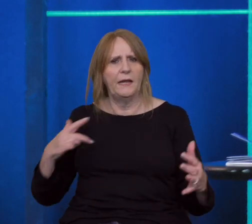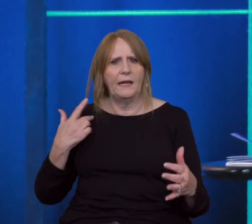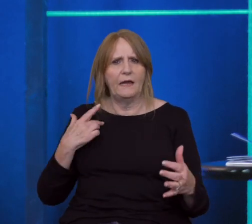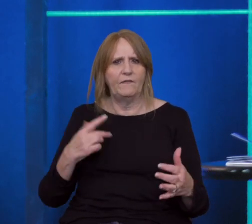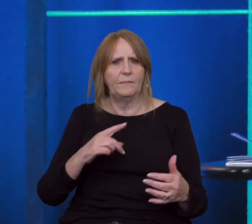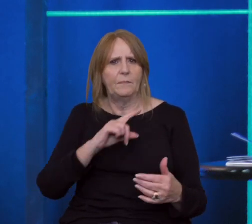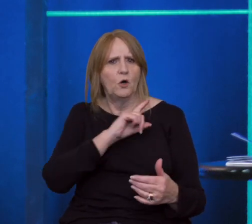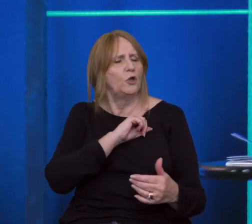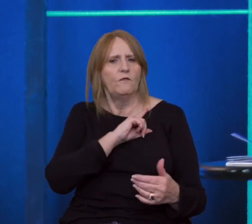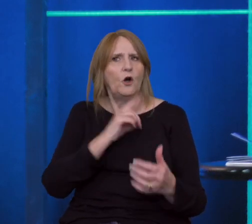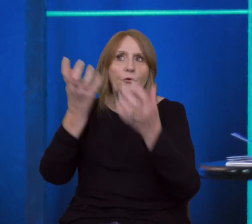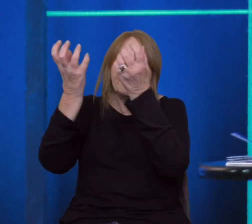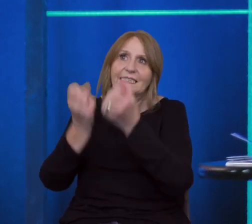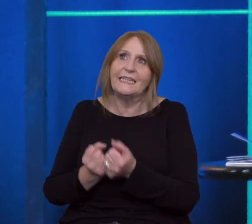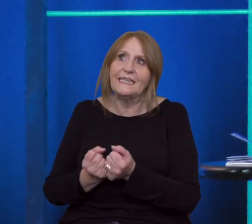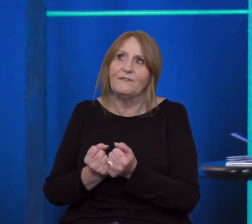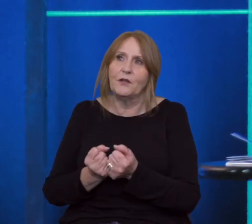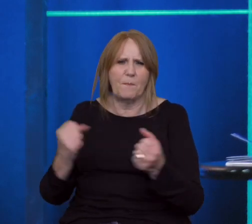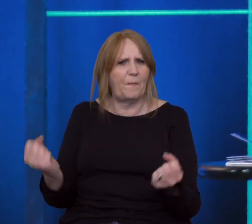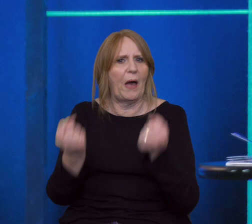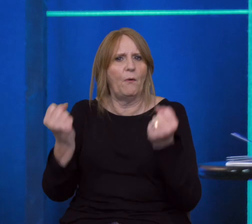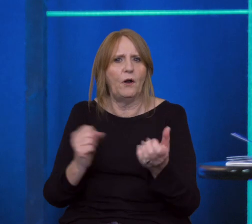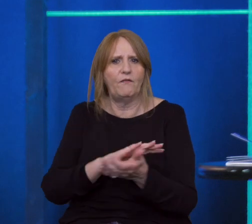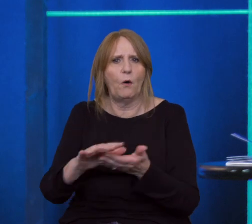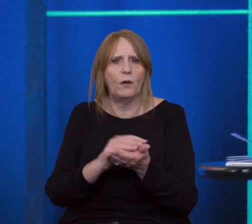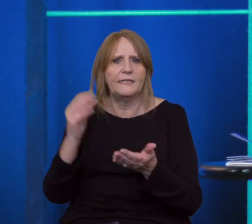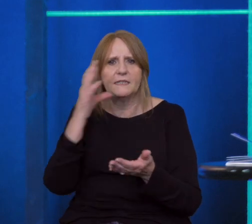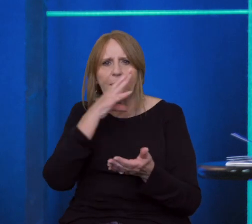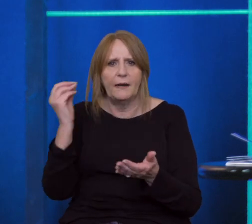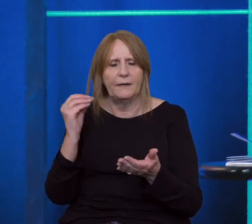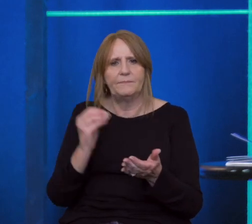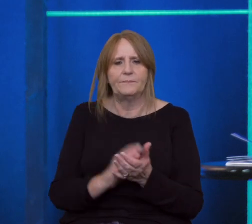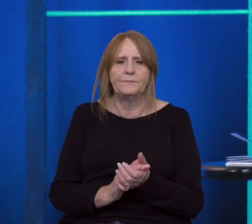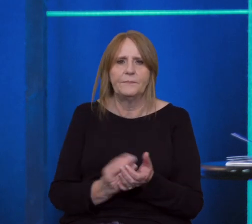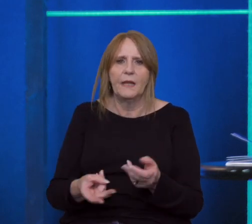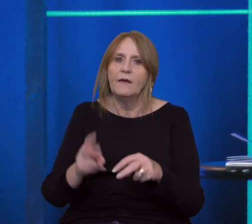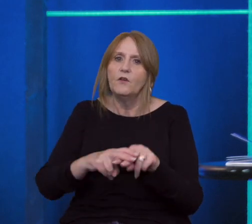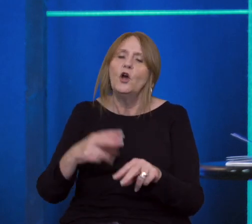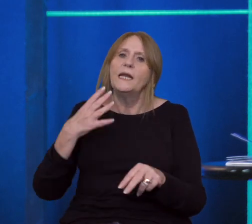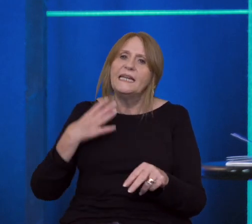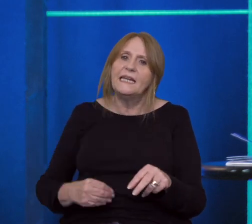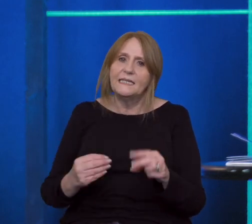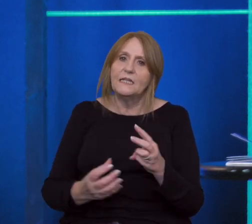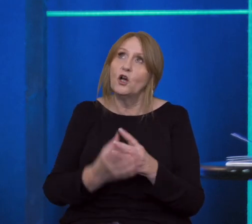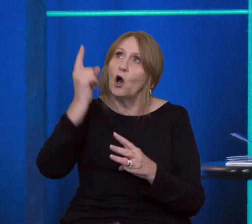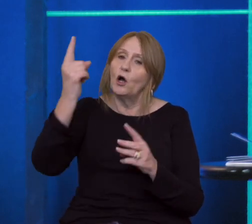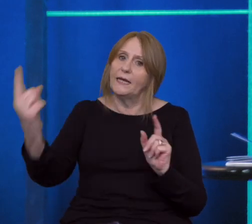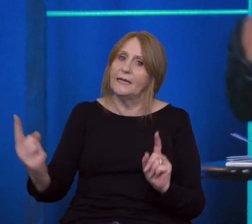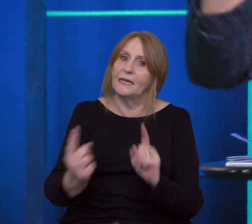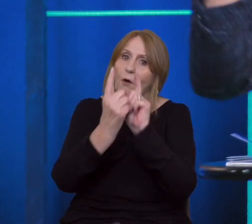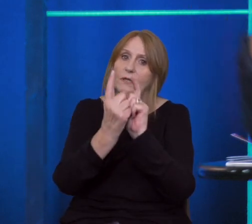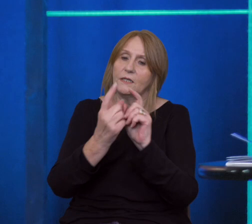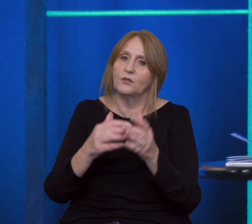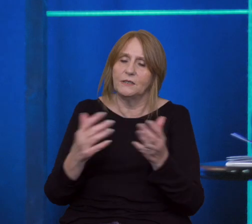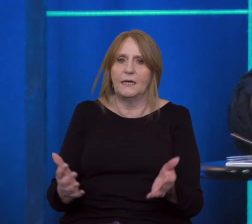yet. I'm going to be praying for you as well. But first, listen, if you're needing God today, if you're needing a God encounter today,